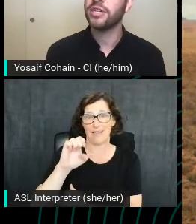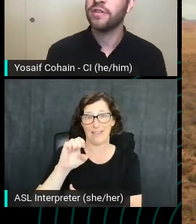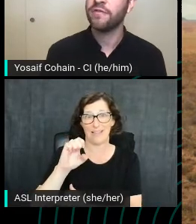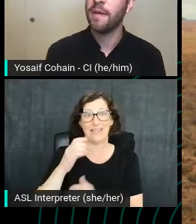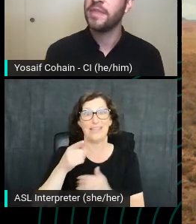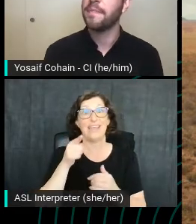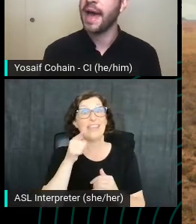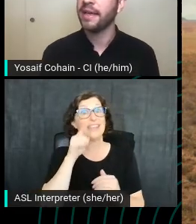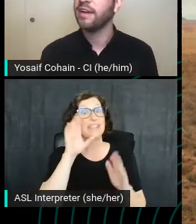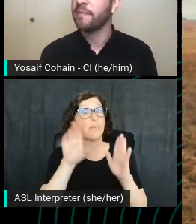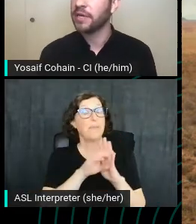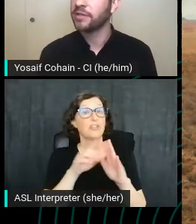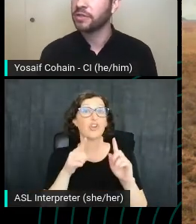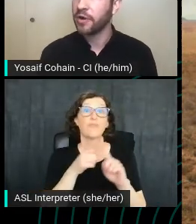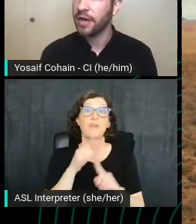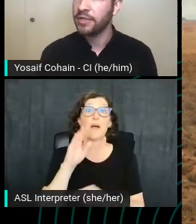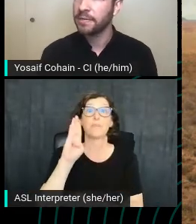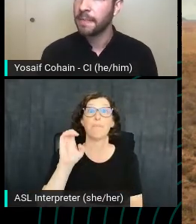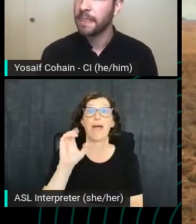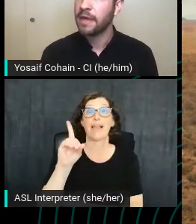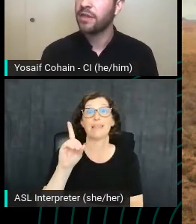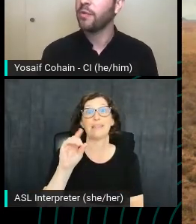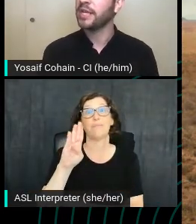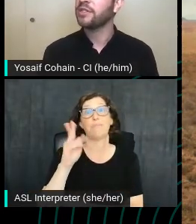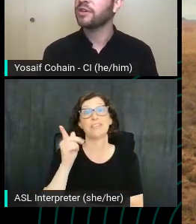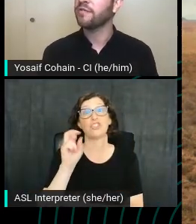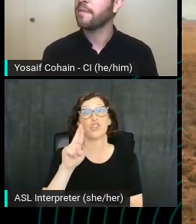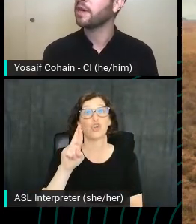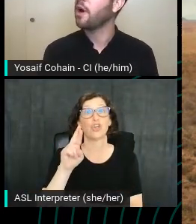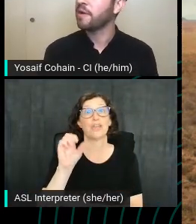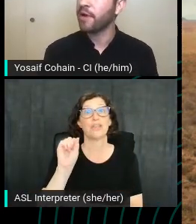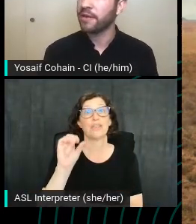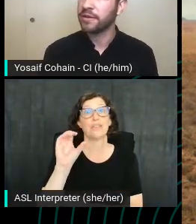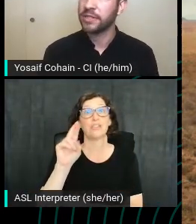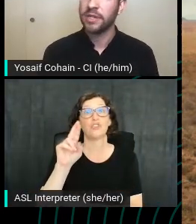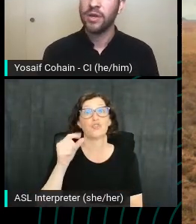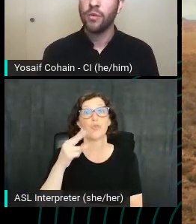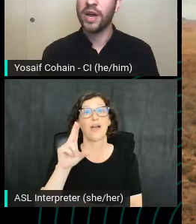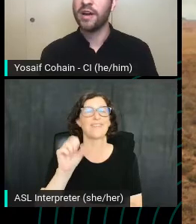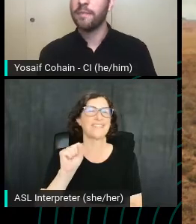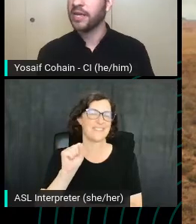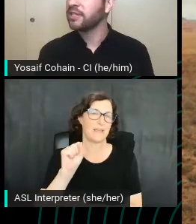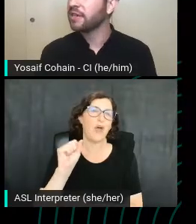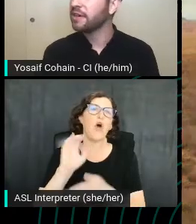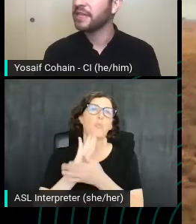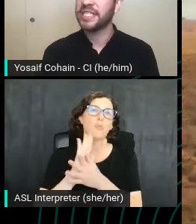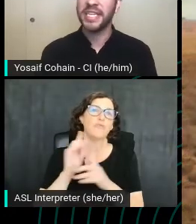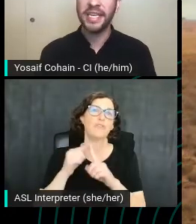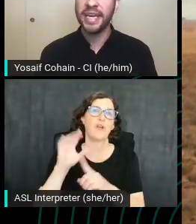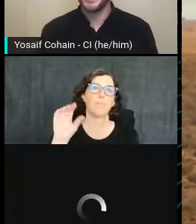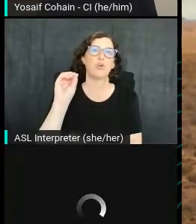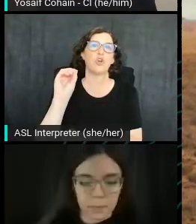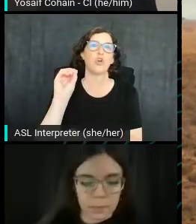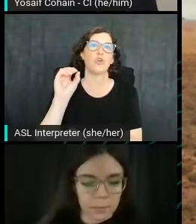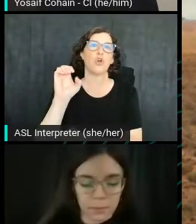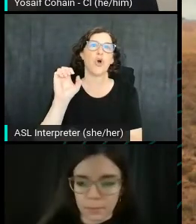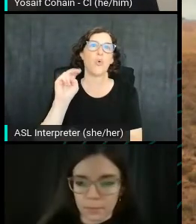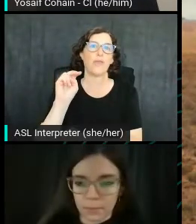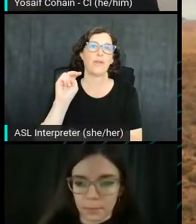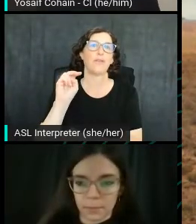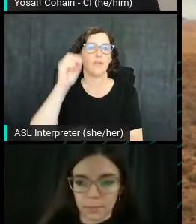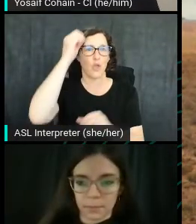a picture from The Ballad of Buster Scruggs, the Western from the Coen brothers, where Buster, the singing